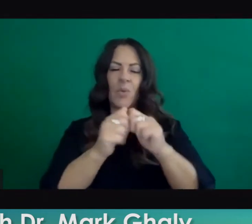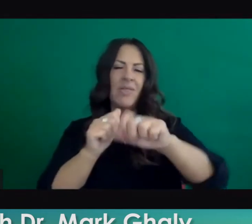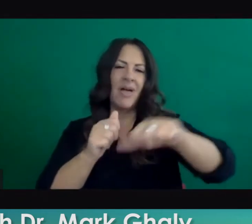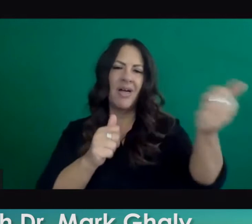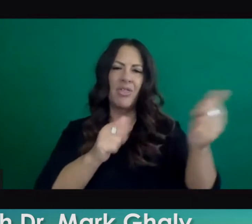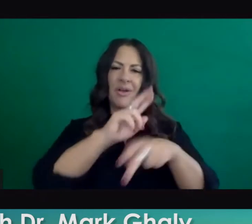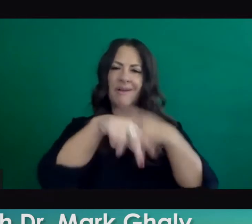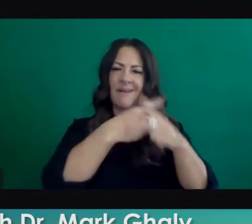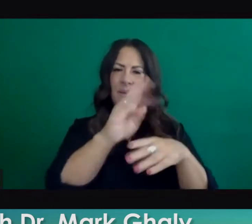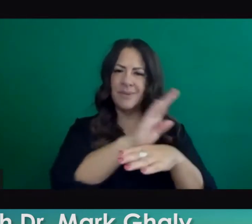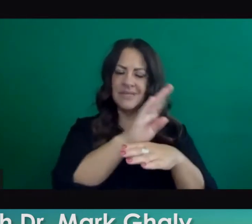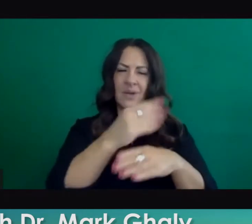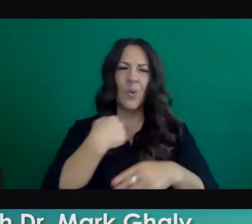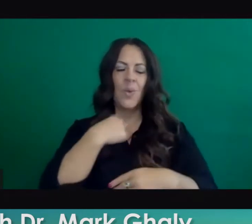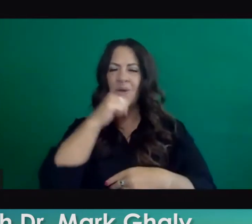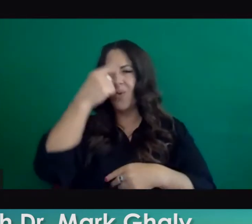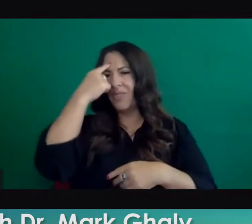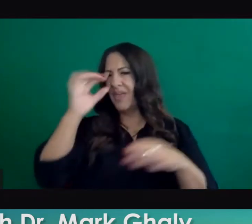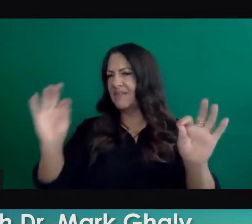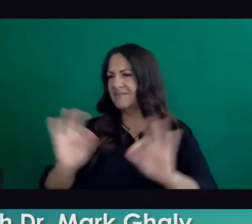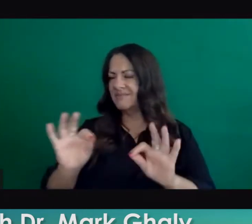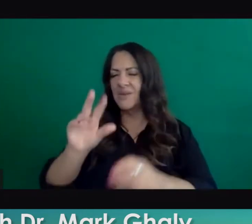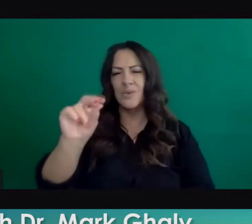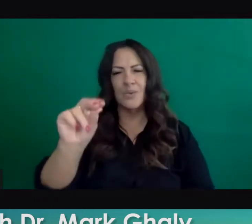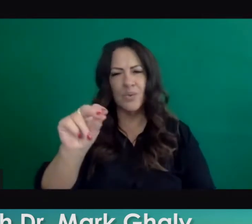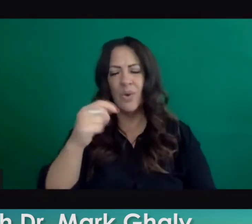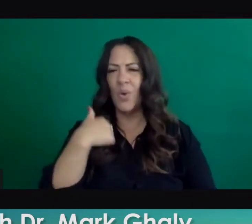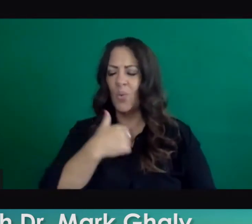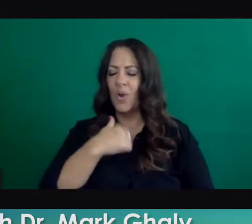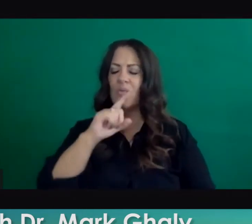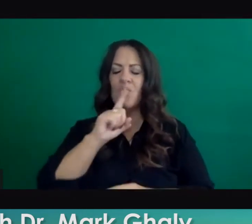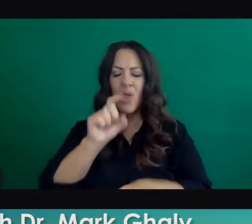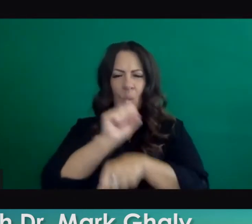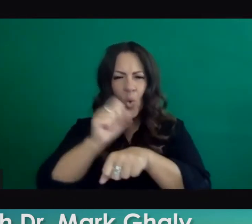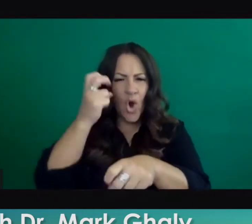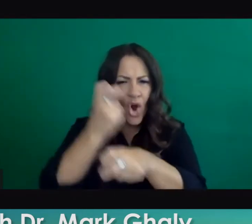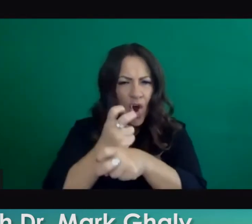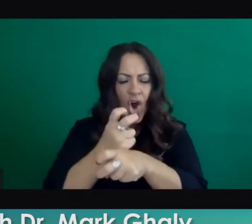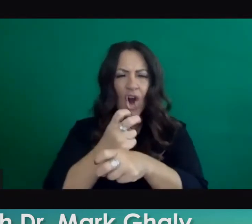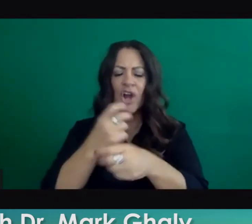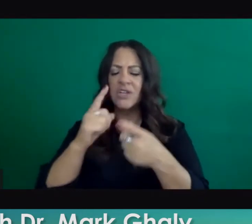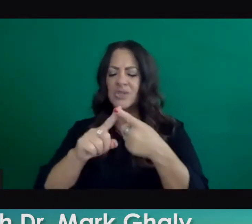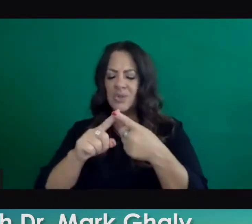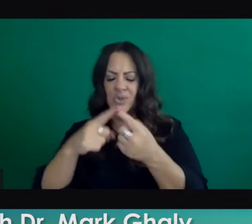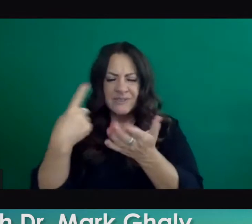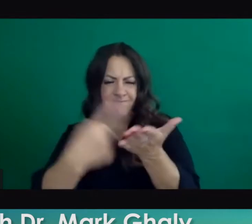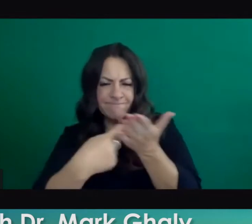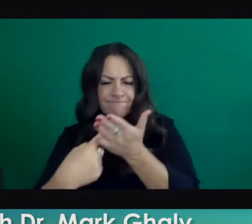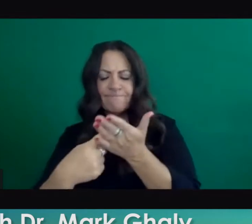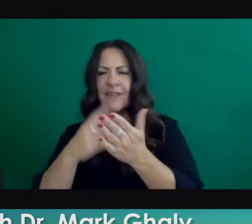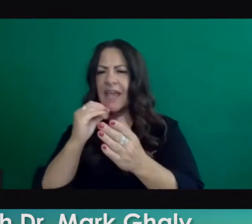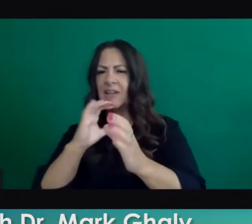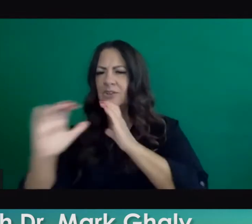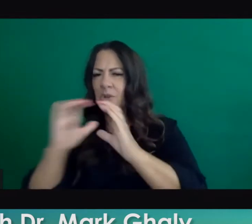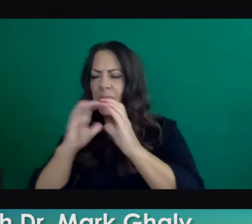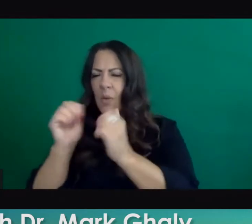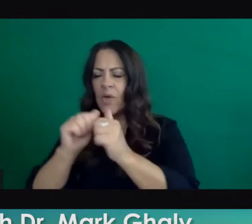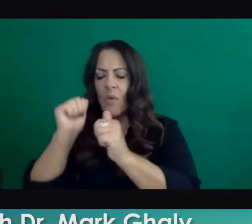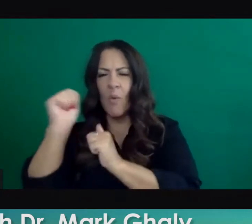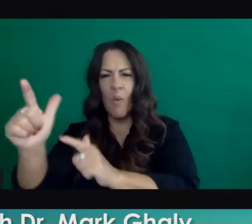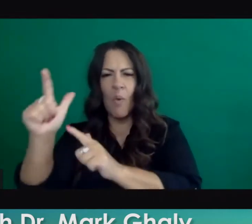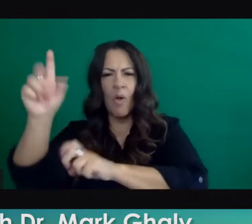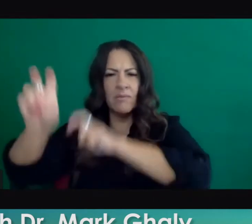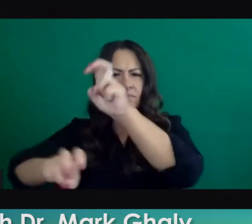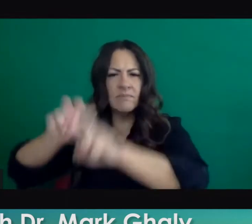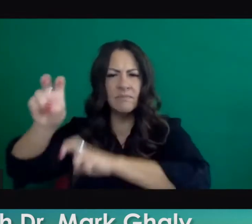that lightly. We're working closely with a number of the direct operators of theme parks and also the